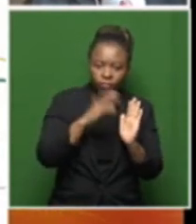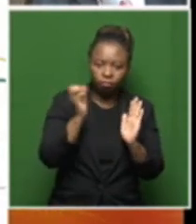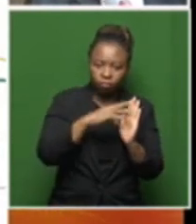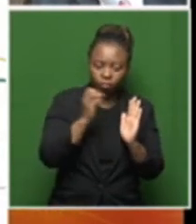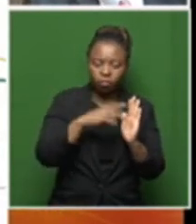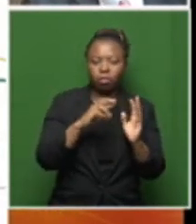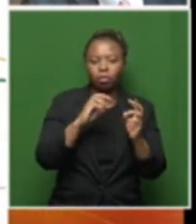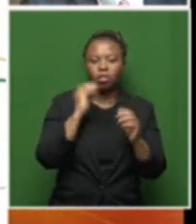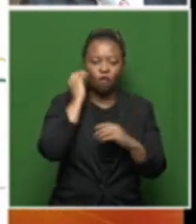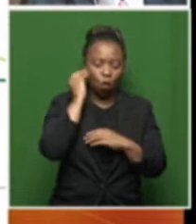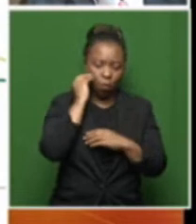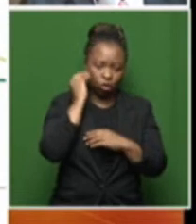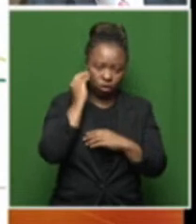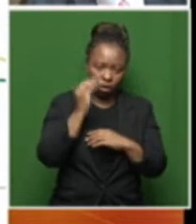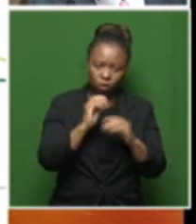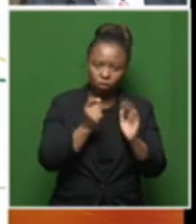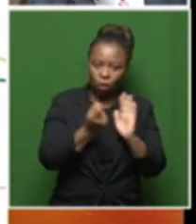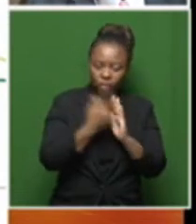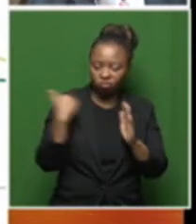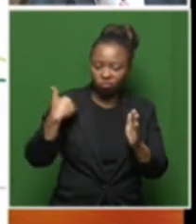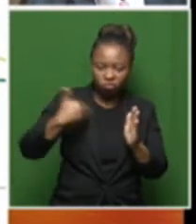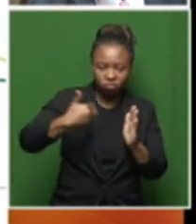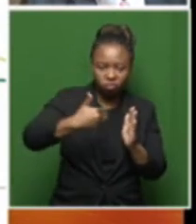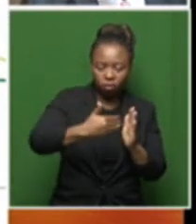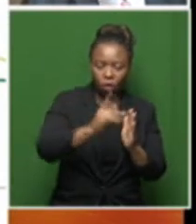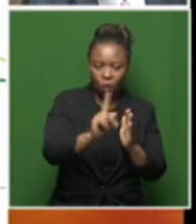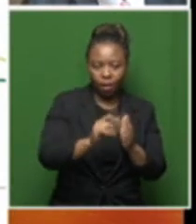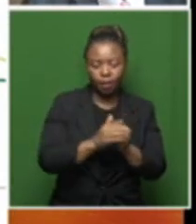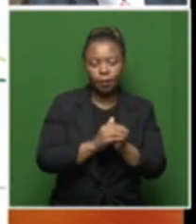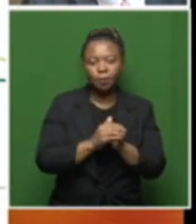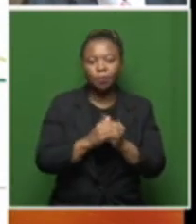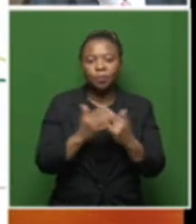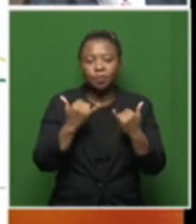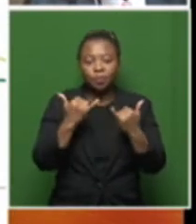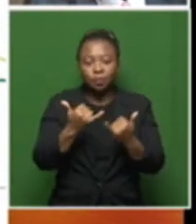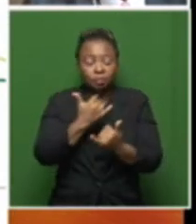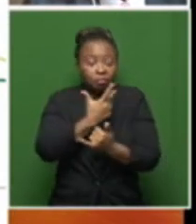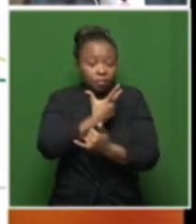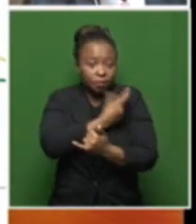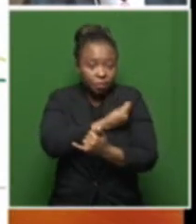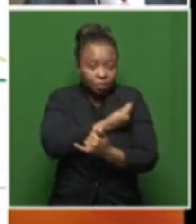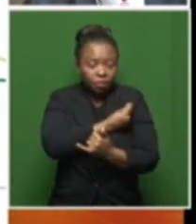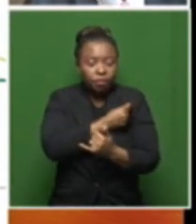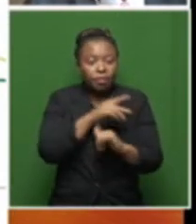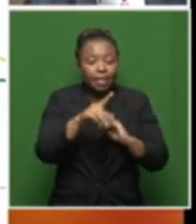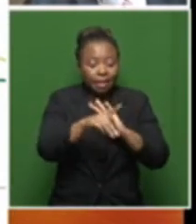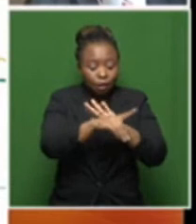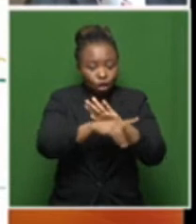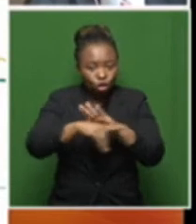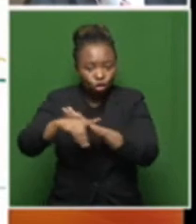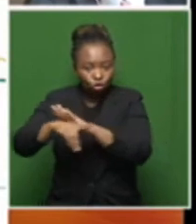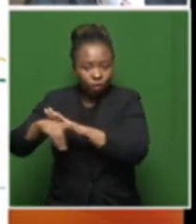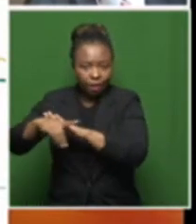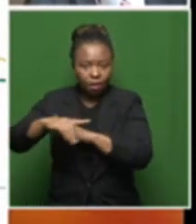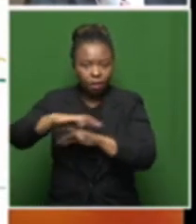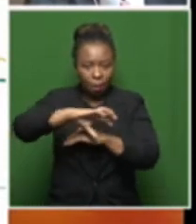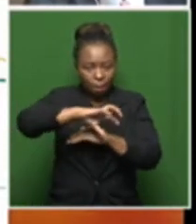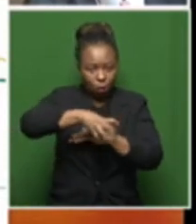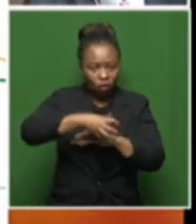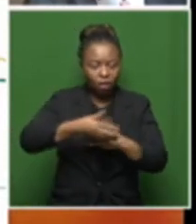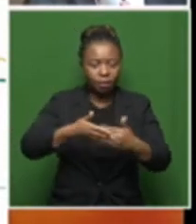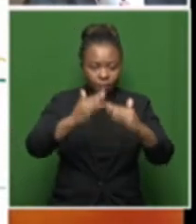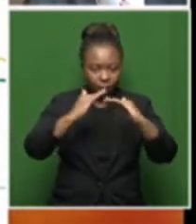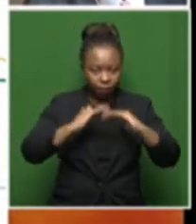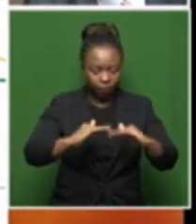top right of each of these slides, you will see the numbers of vaccinations in each of the districts of the province, and below you will see